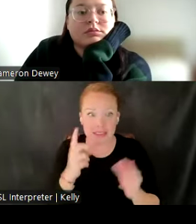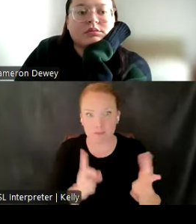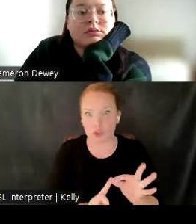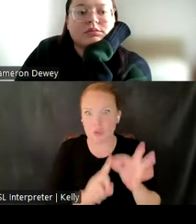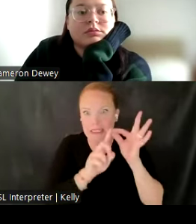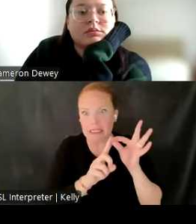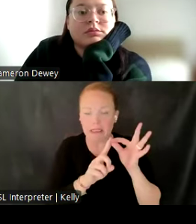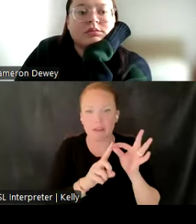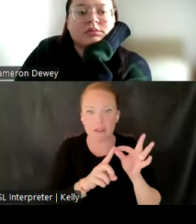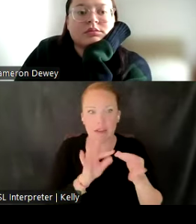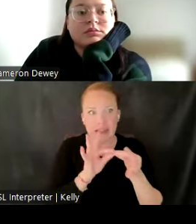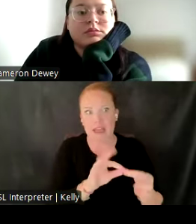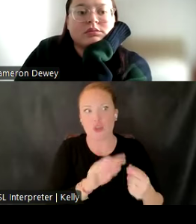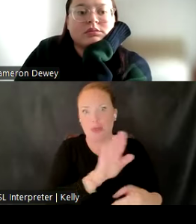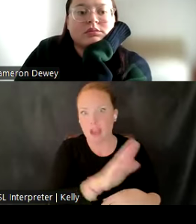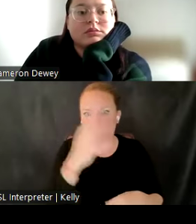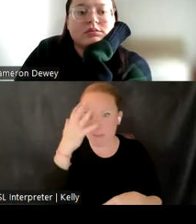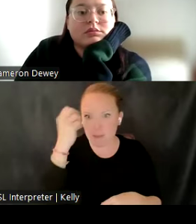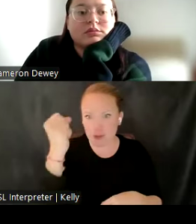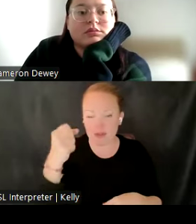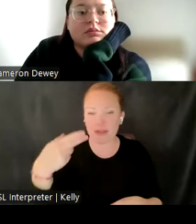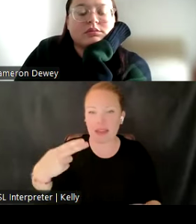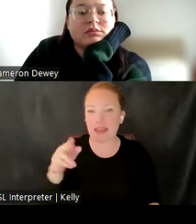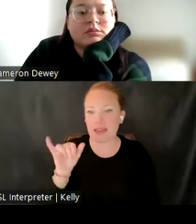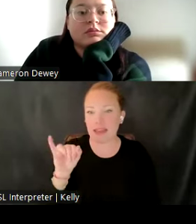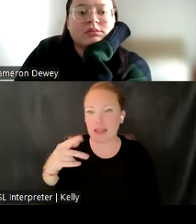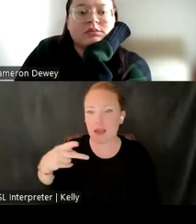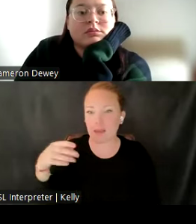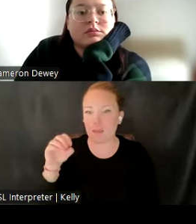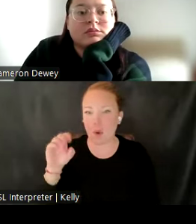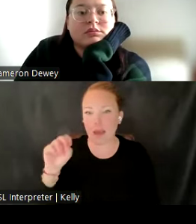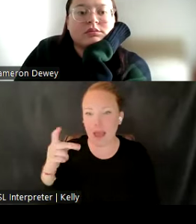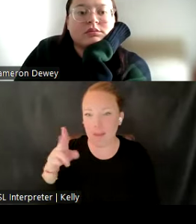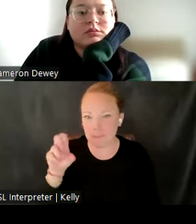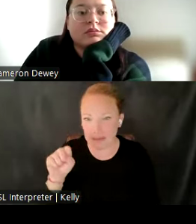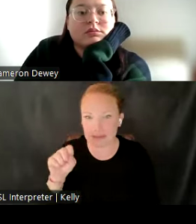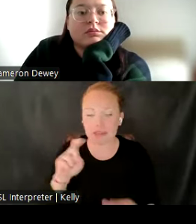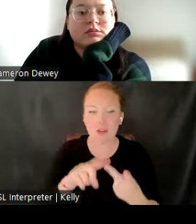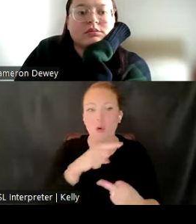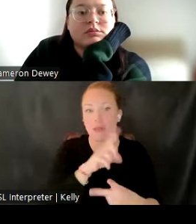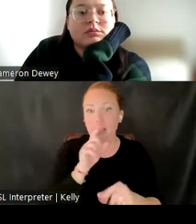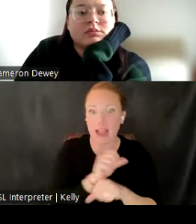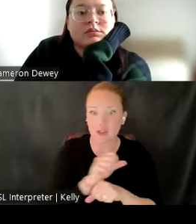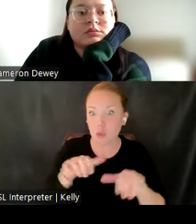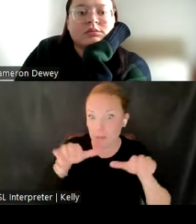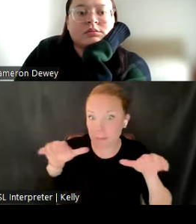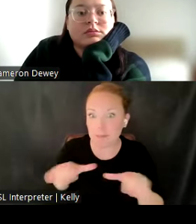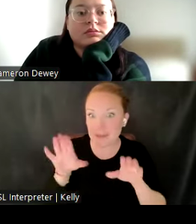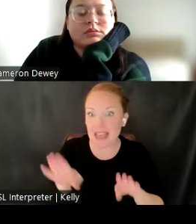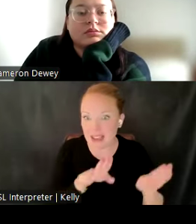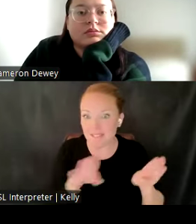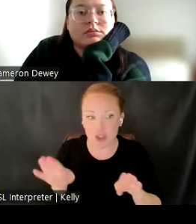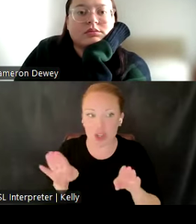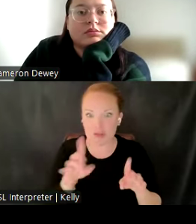regarding memory, that's dealing with the hippocampus, right, and encoding memory, or their actual behavior in terms of